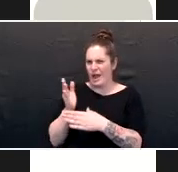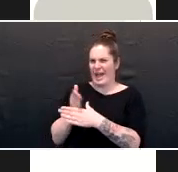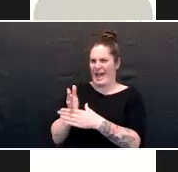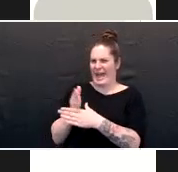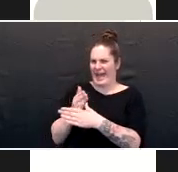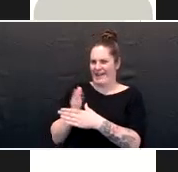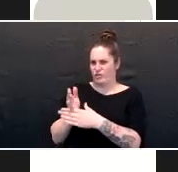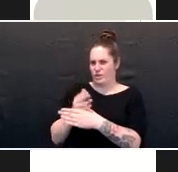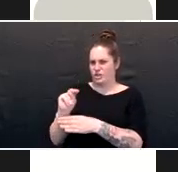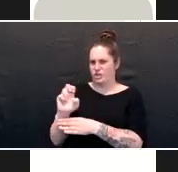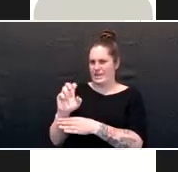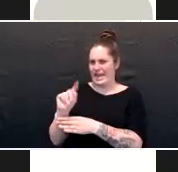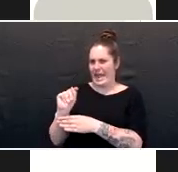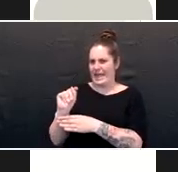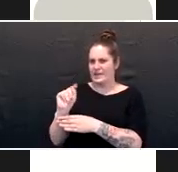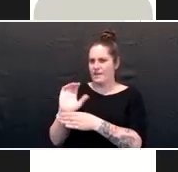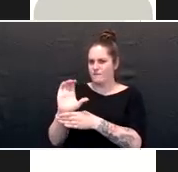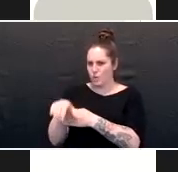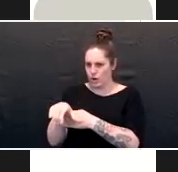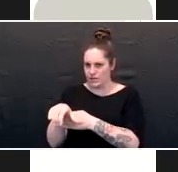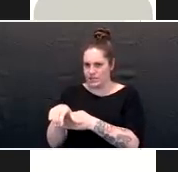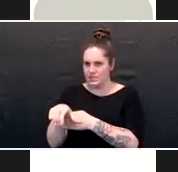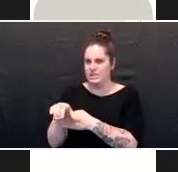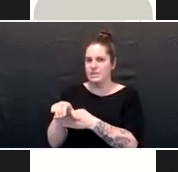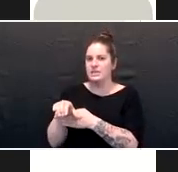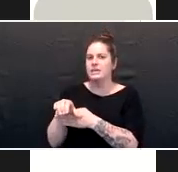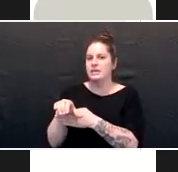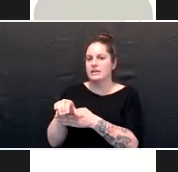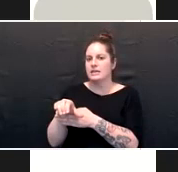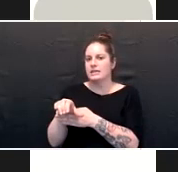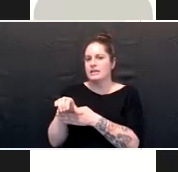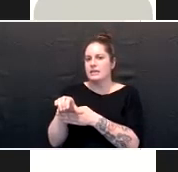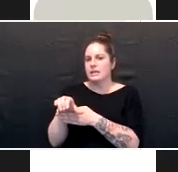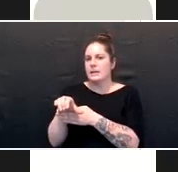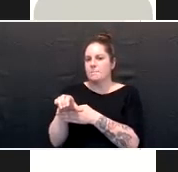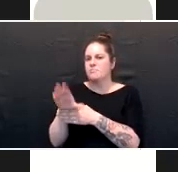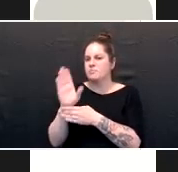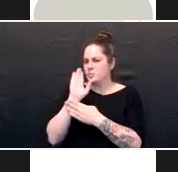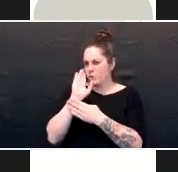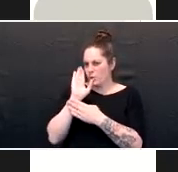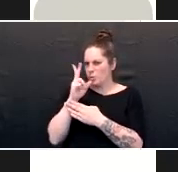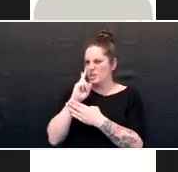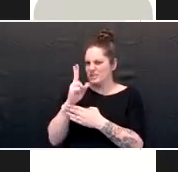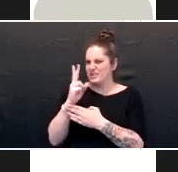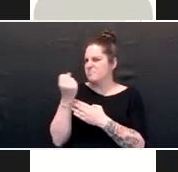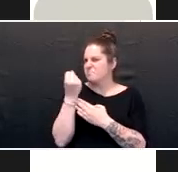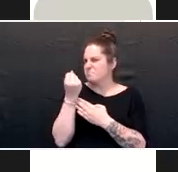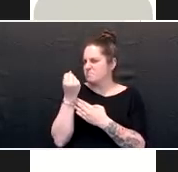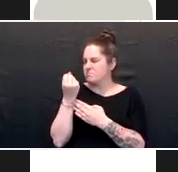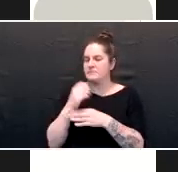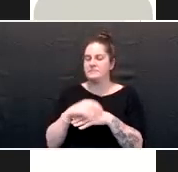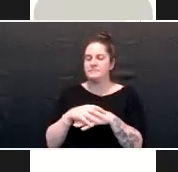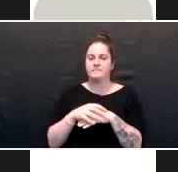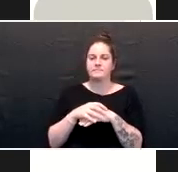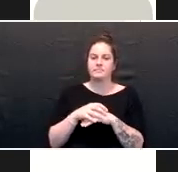force instead of just net force. We'll look at that in just a moment.